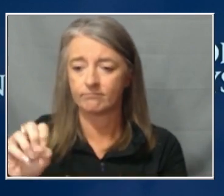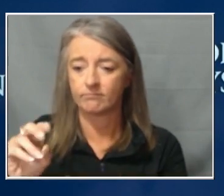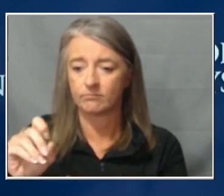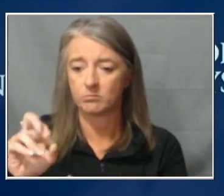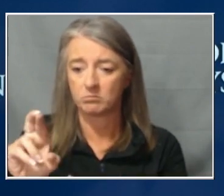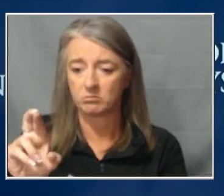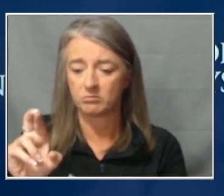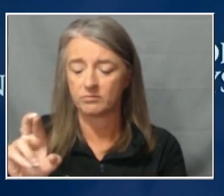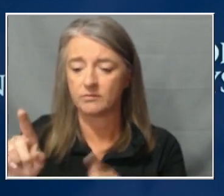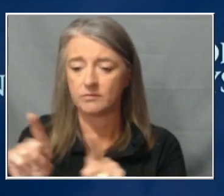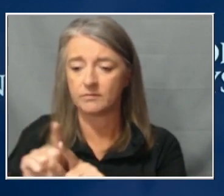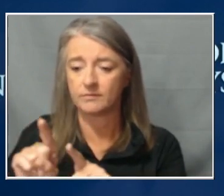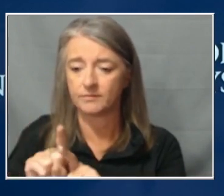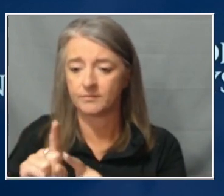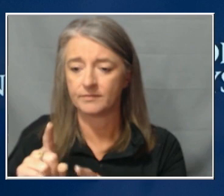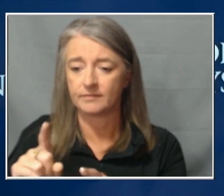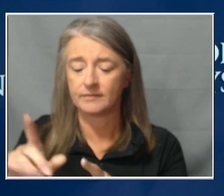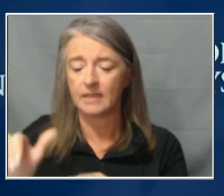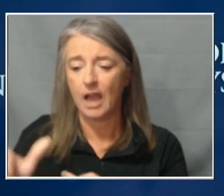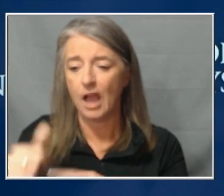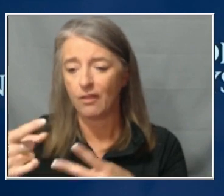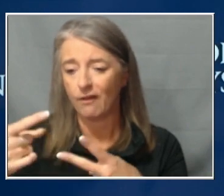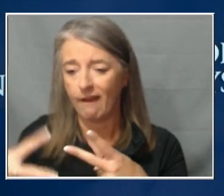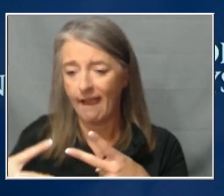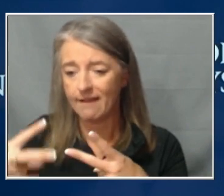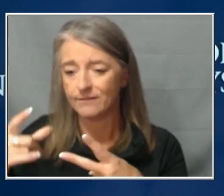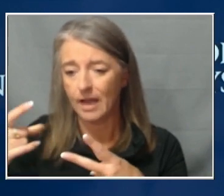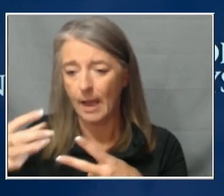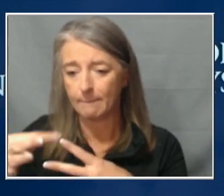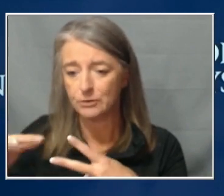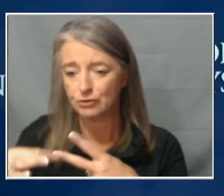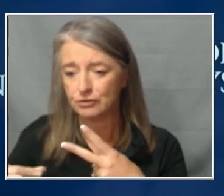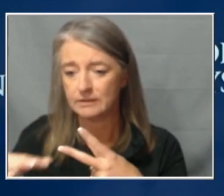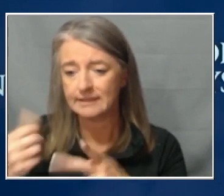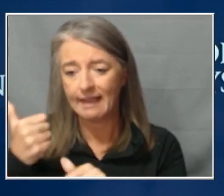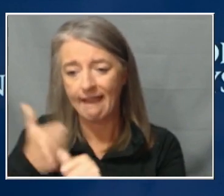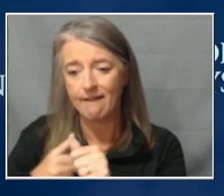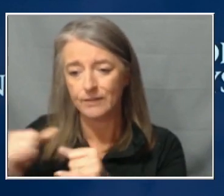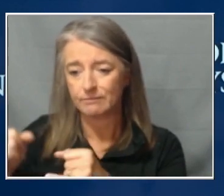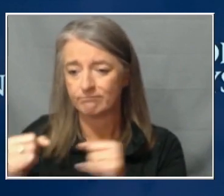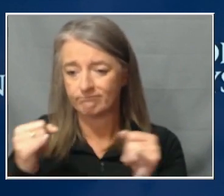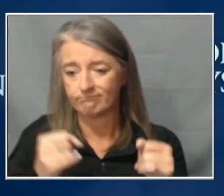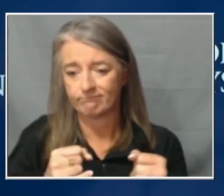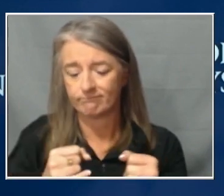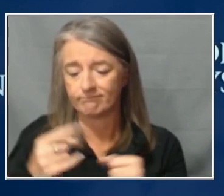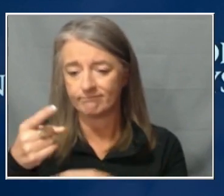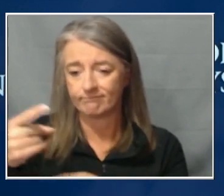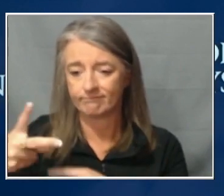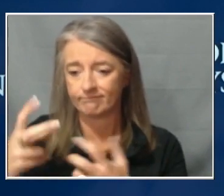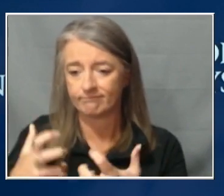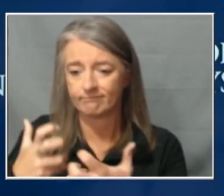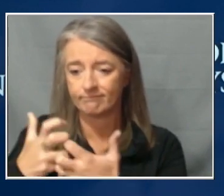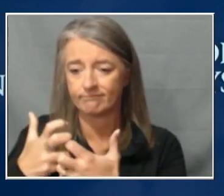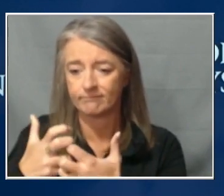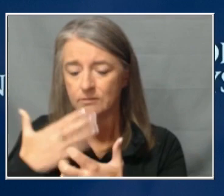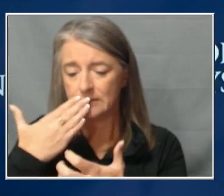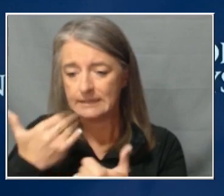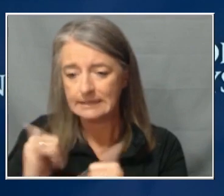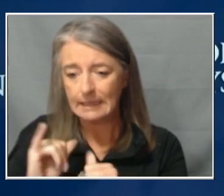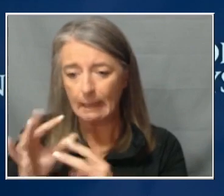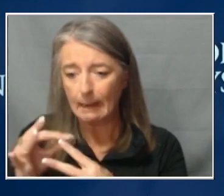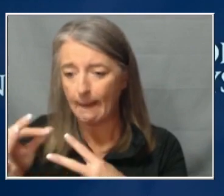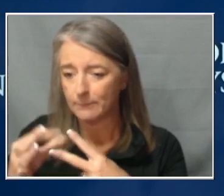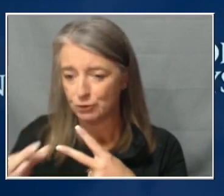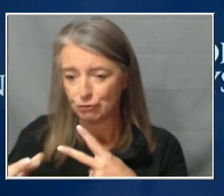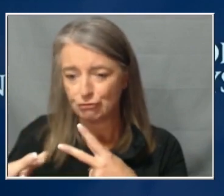then there would also be haplo options, but again, every case is individualized. So a half match would certainly be an option, and we would